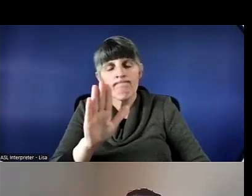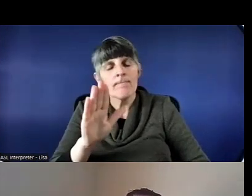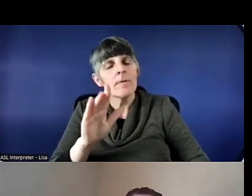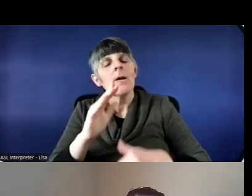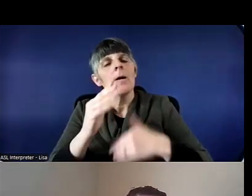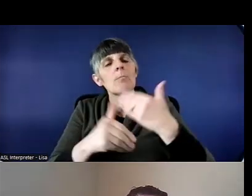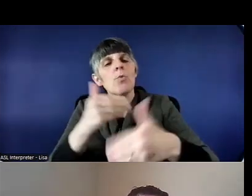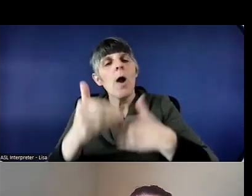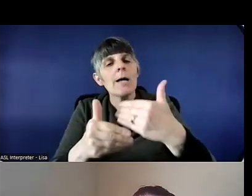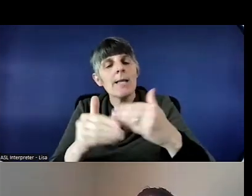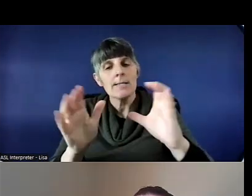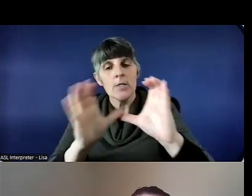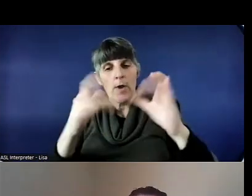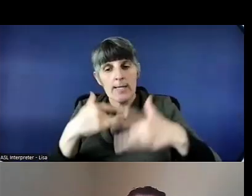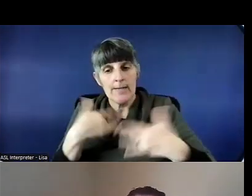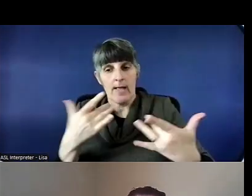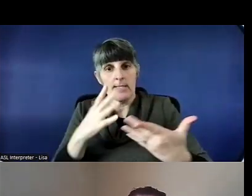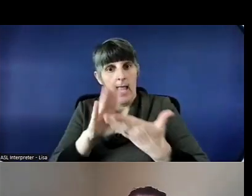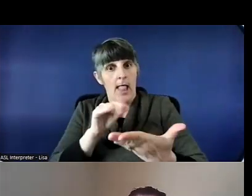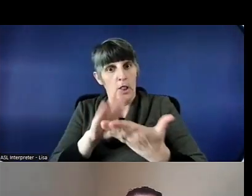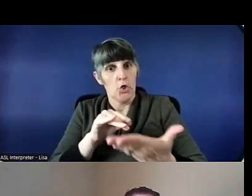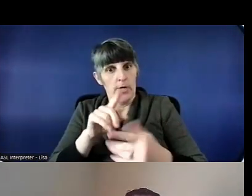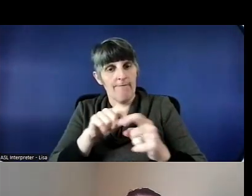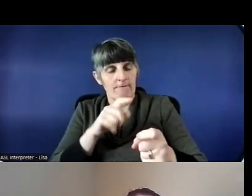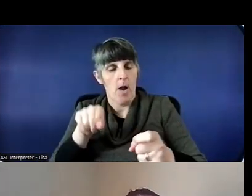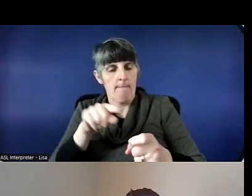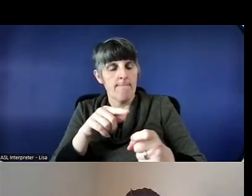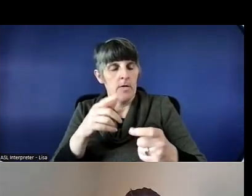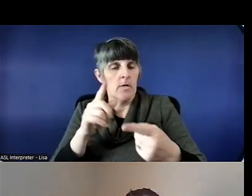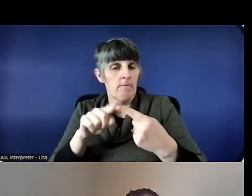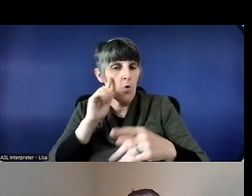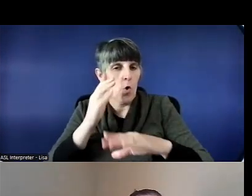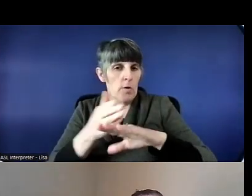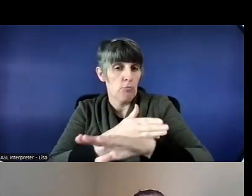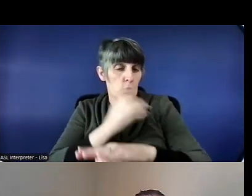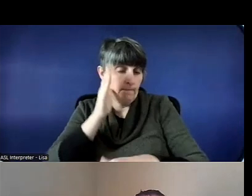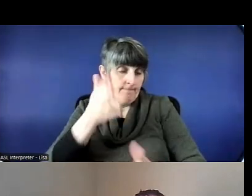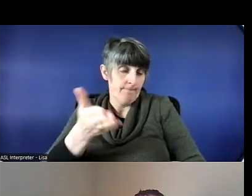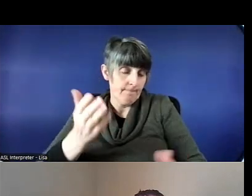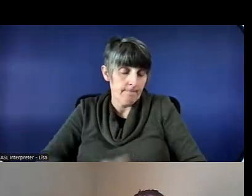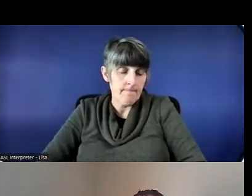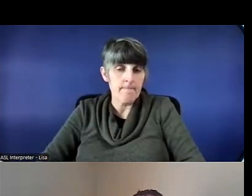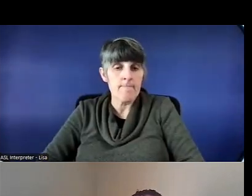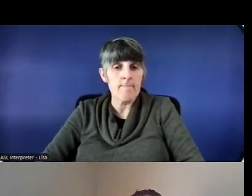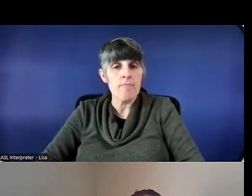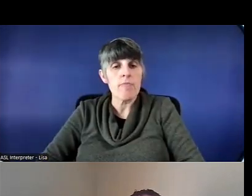processing crisis events and learning from them to improve for the future.